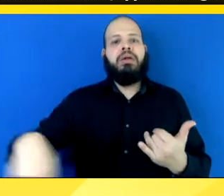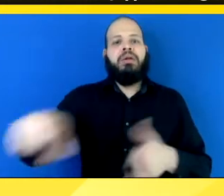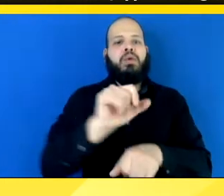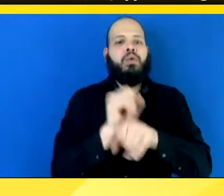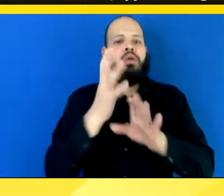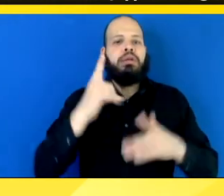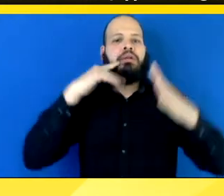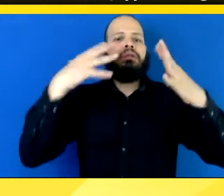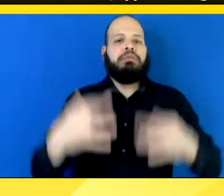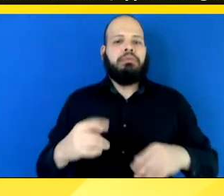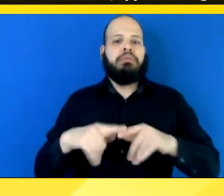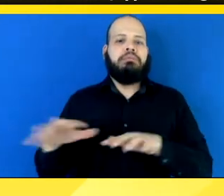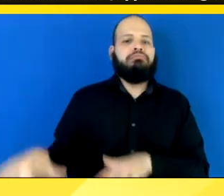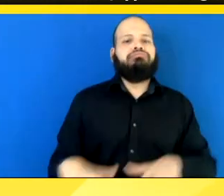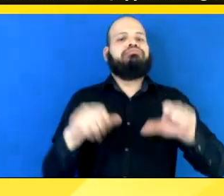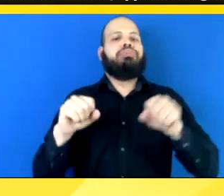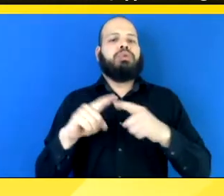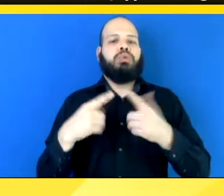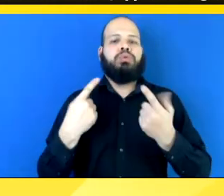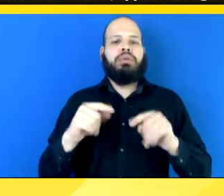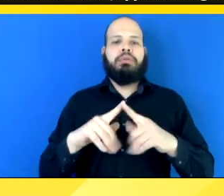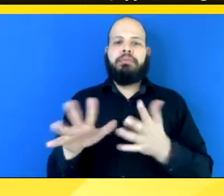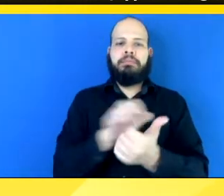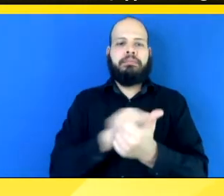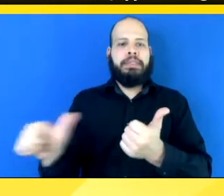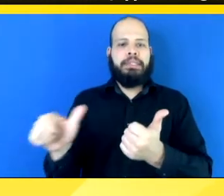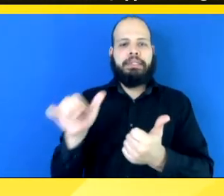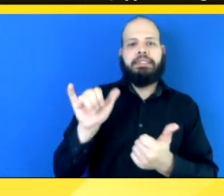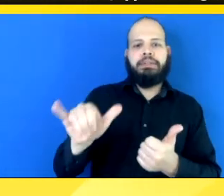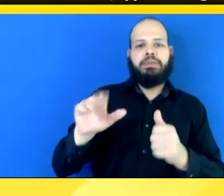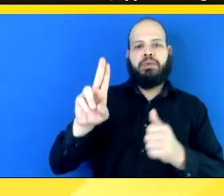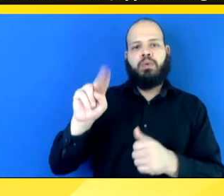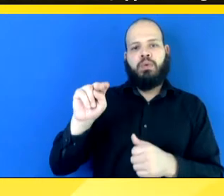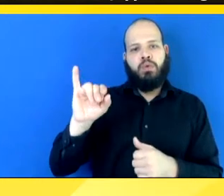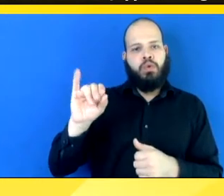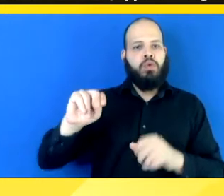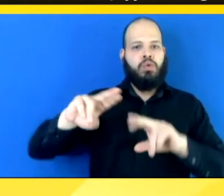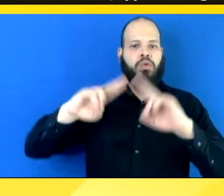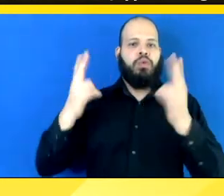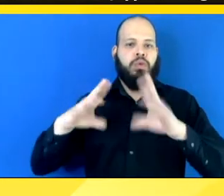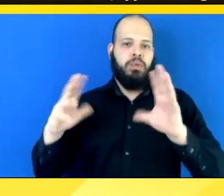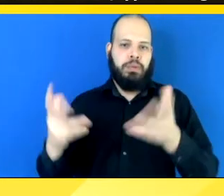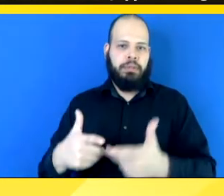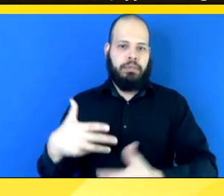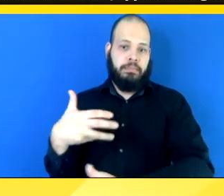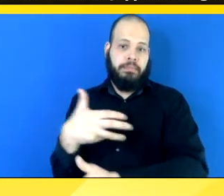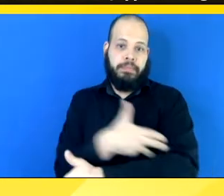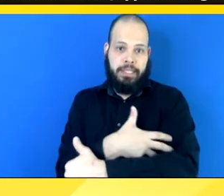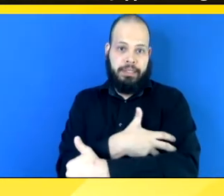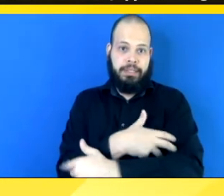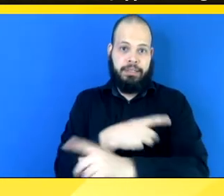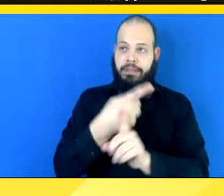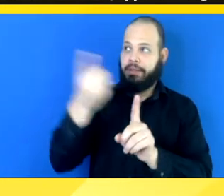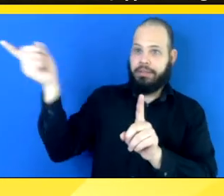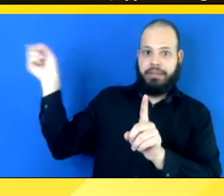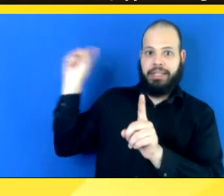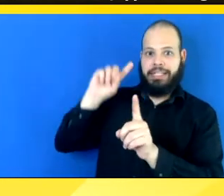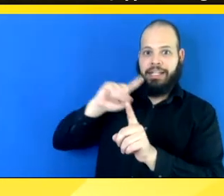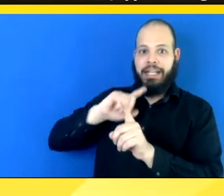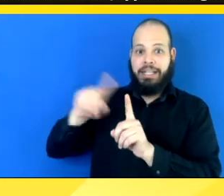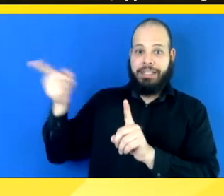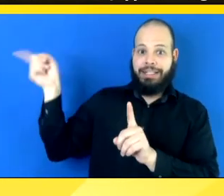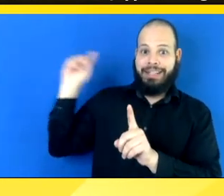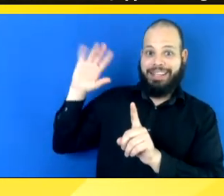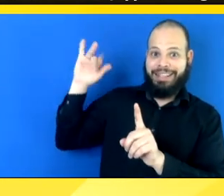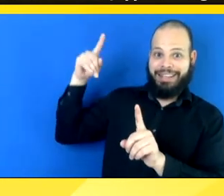the corporate elite, they have money and they have control, but we have the power. And so it was empowering